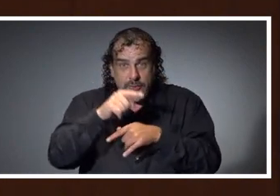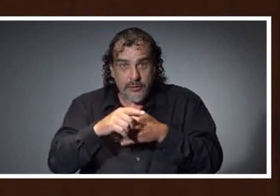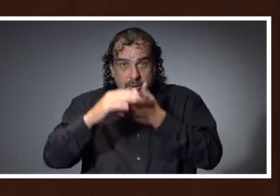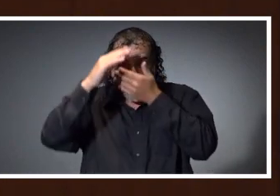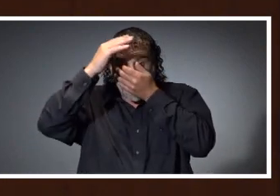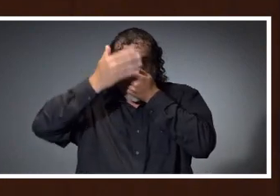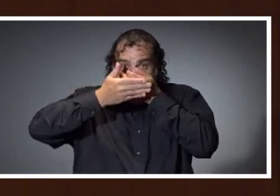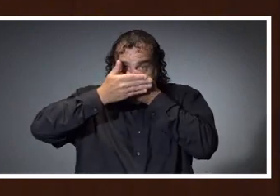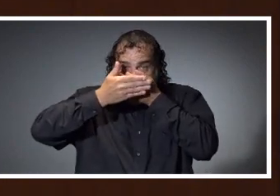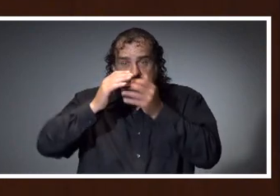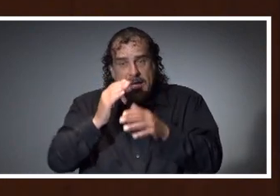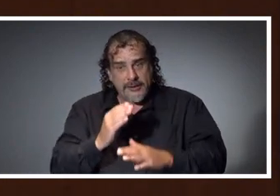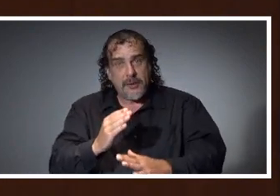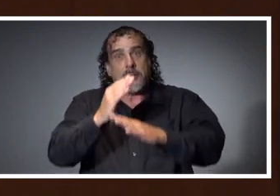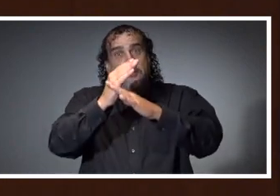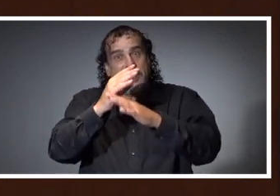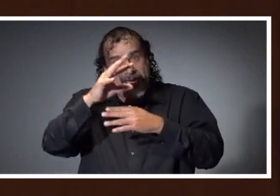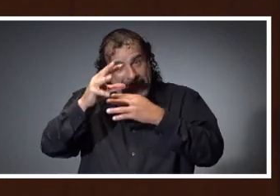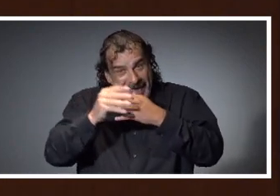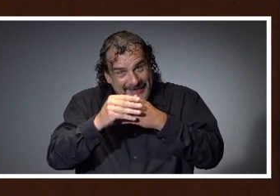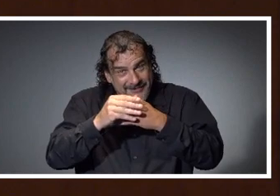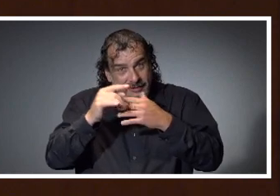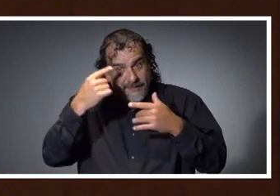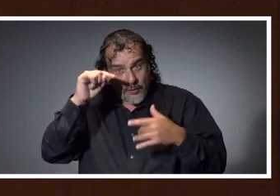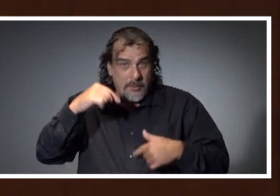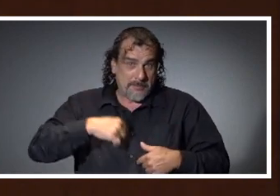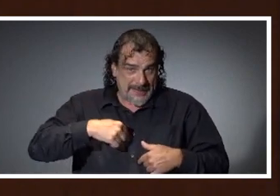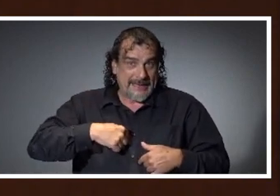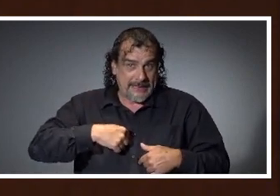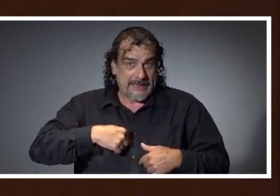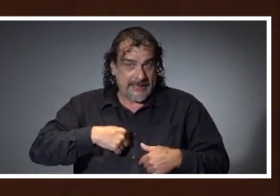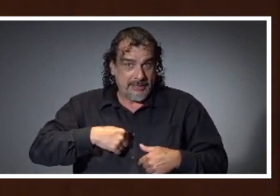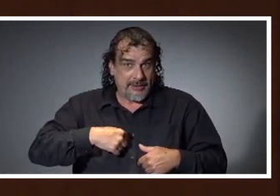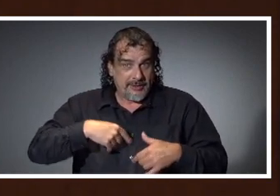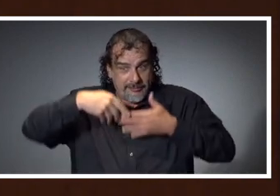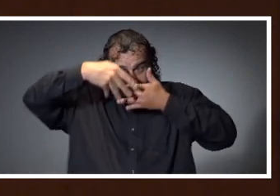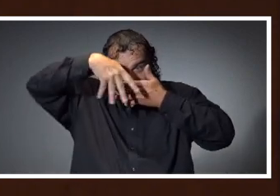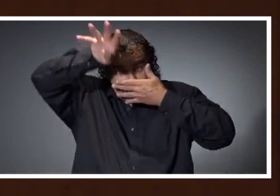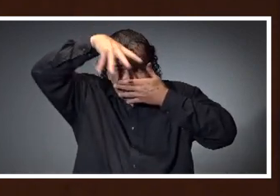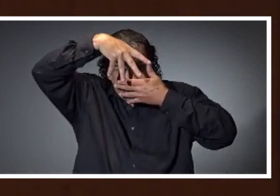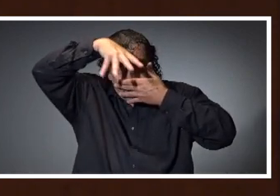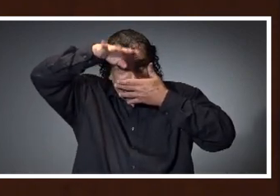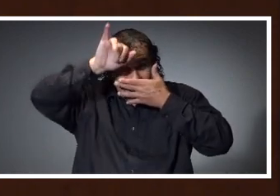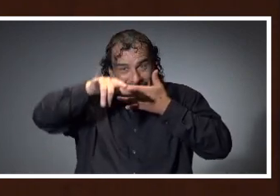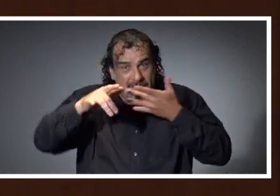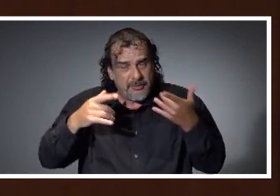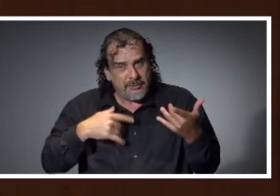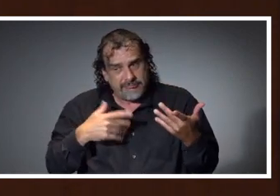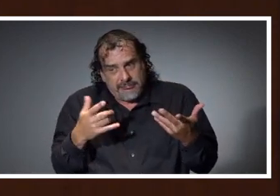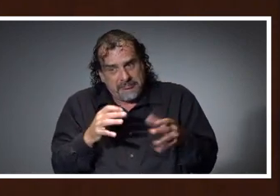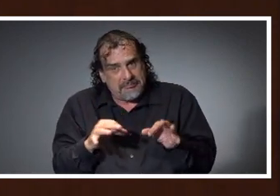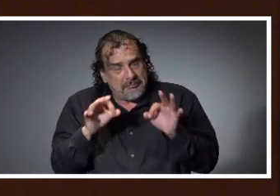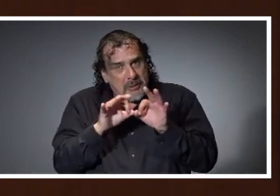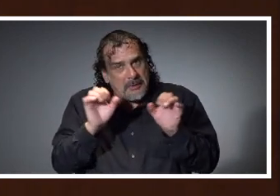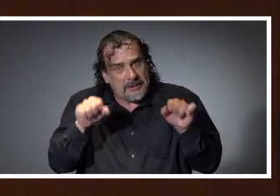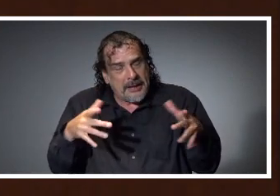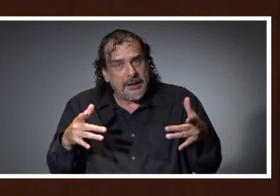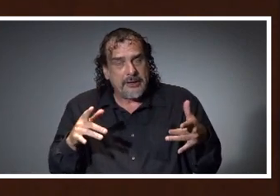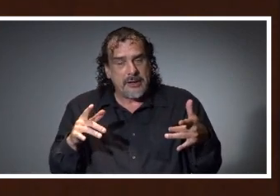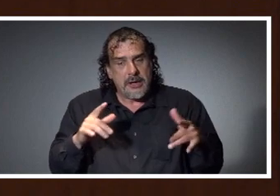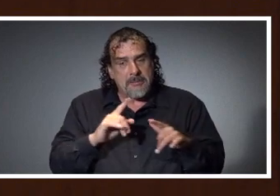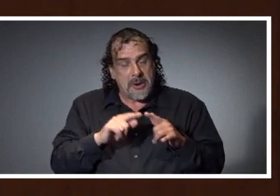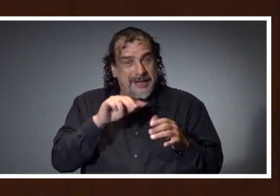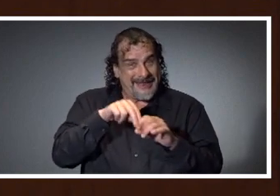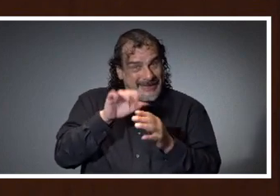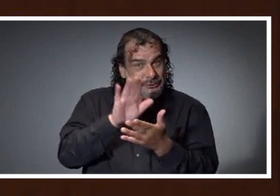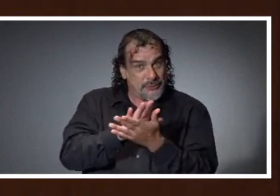is an added layer of protection for the wearer. And so we certainly think that's a useful thing to do. But if you are in school, if